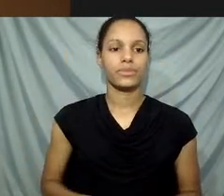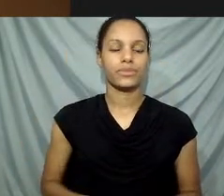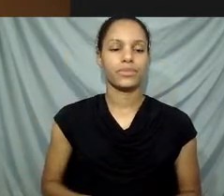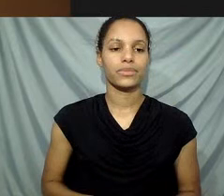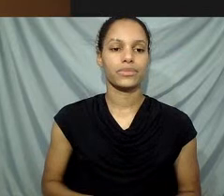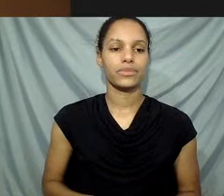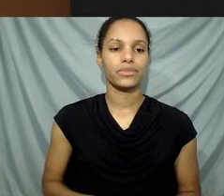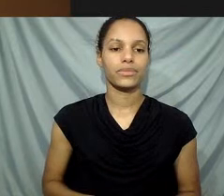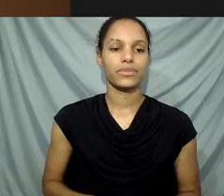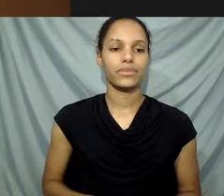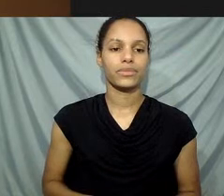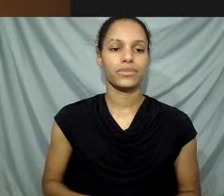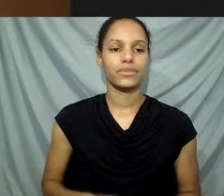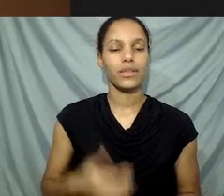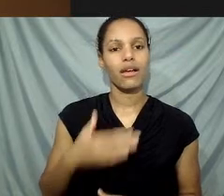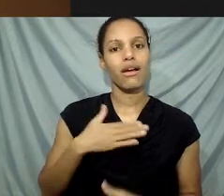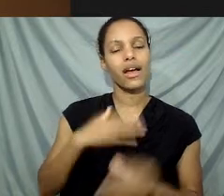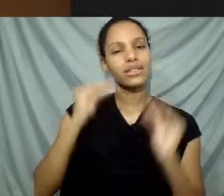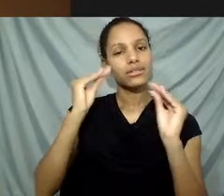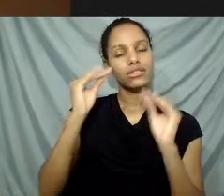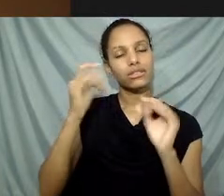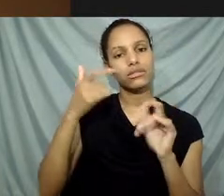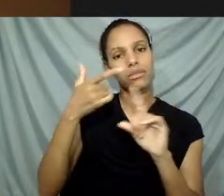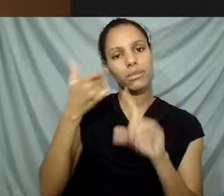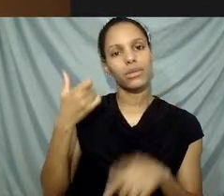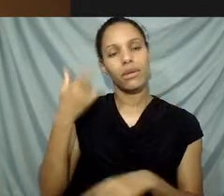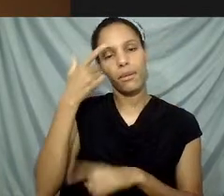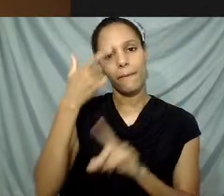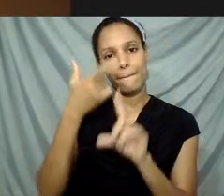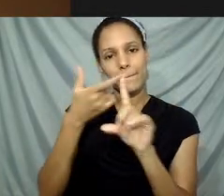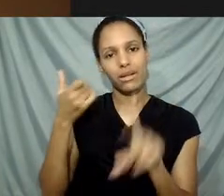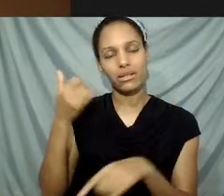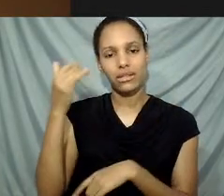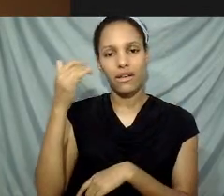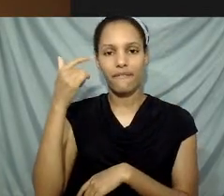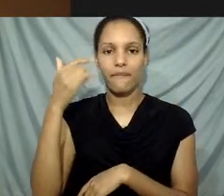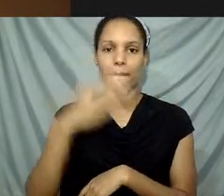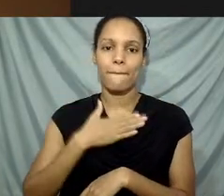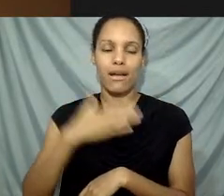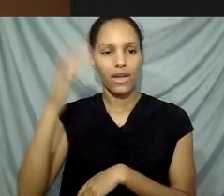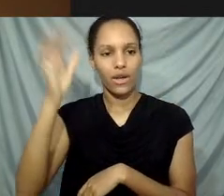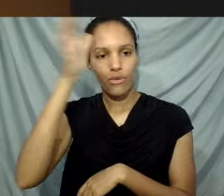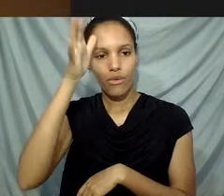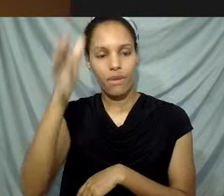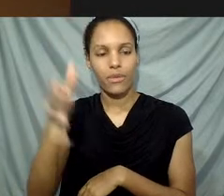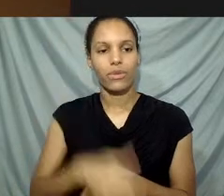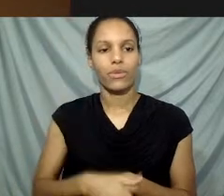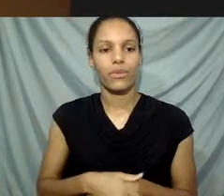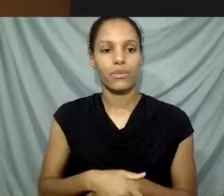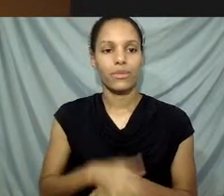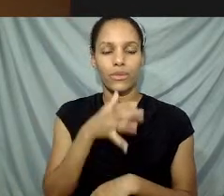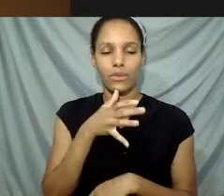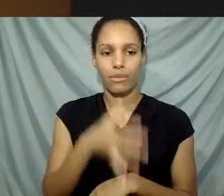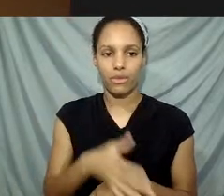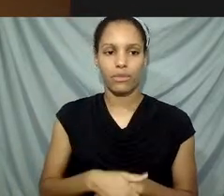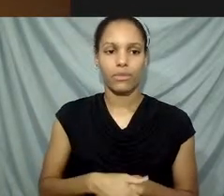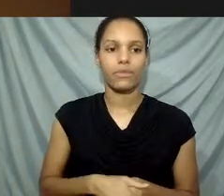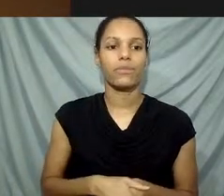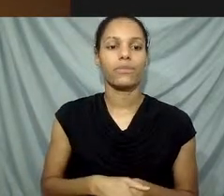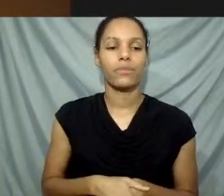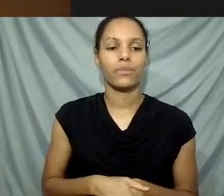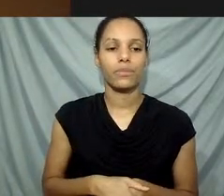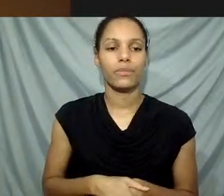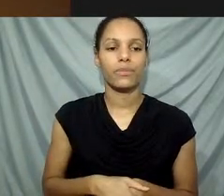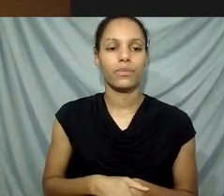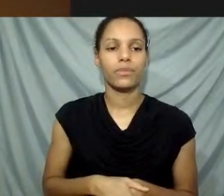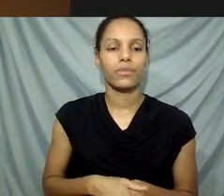transitioned. I teach because of her. Daughter of Ronald Augustus Fowlin, Jamaican warrior, and Anne Fowlin, Renaissance woman.